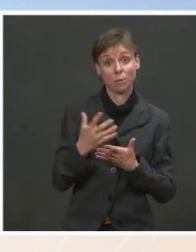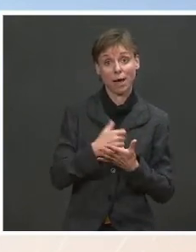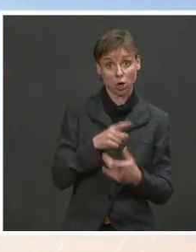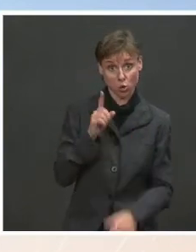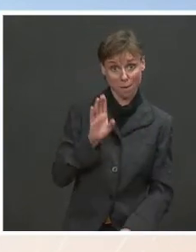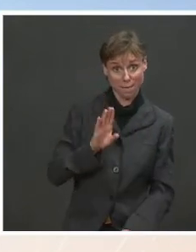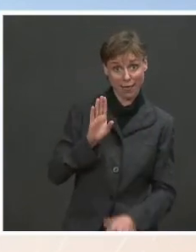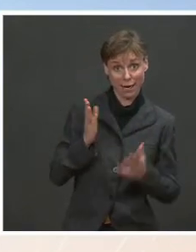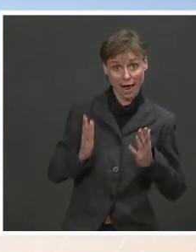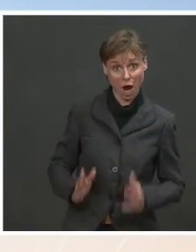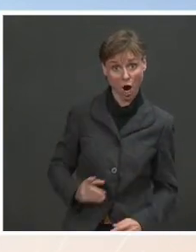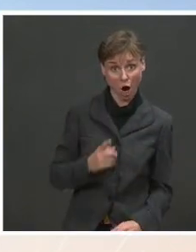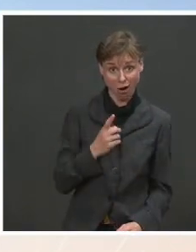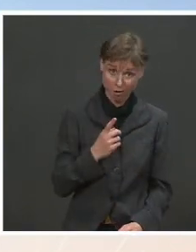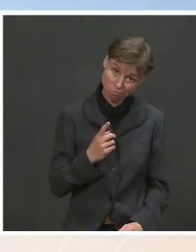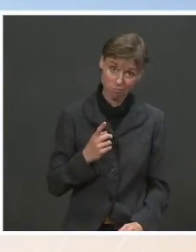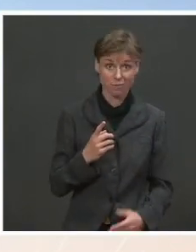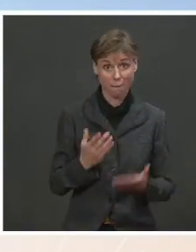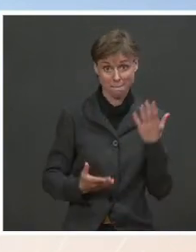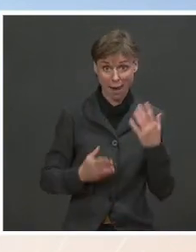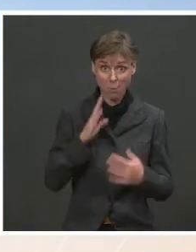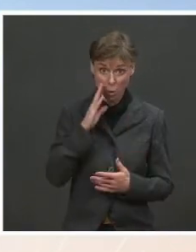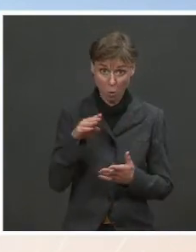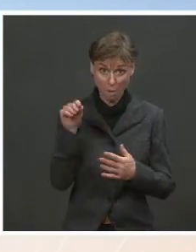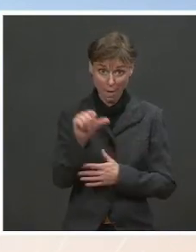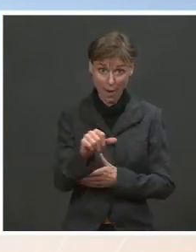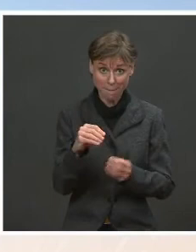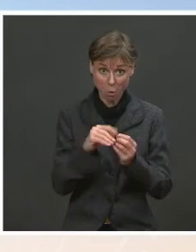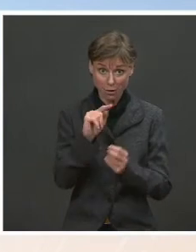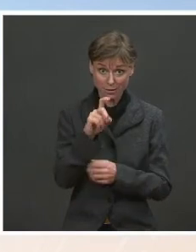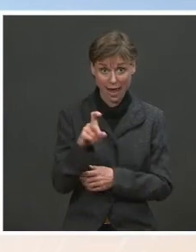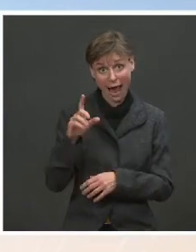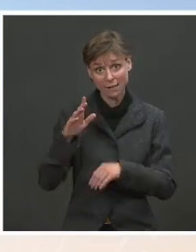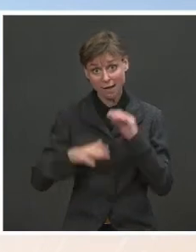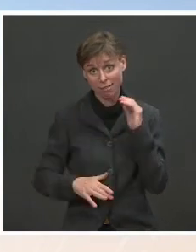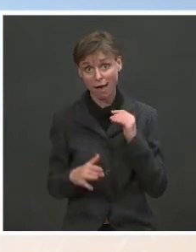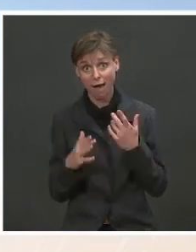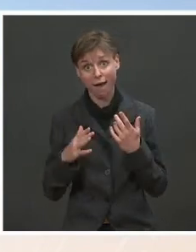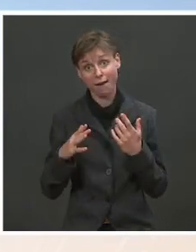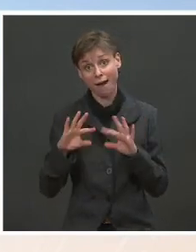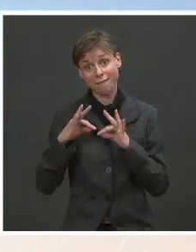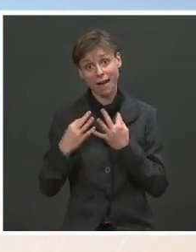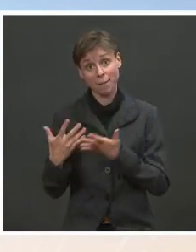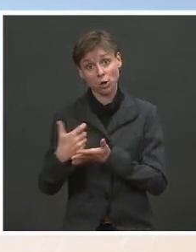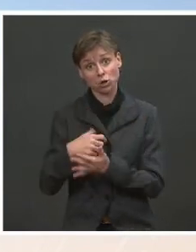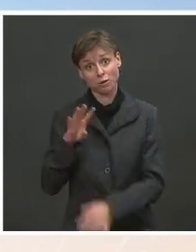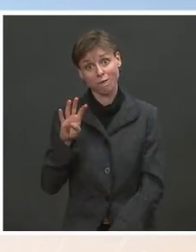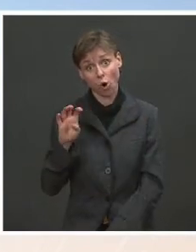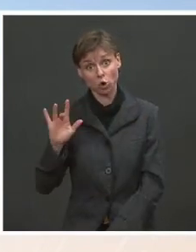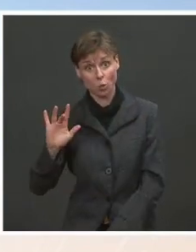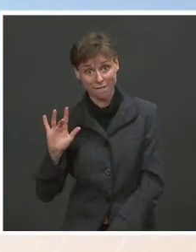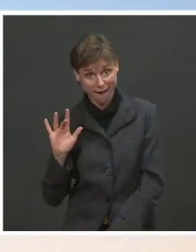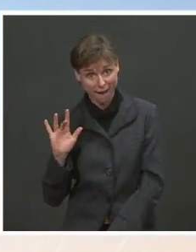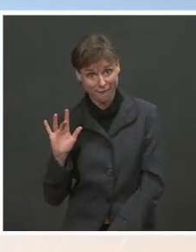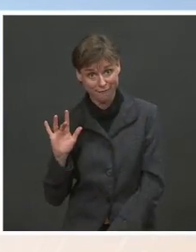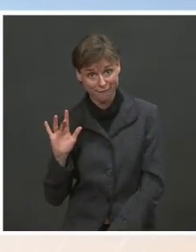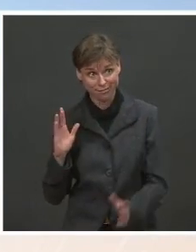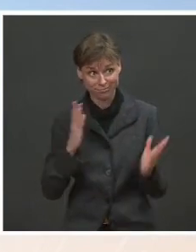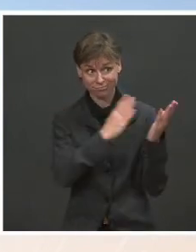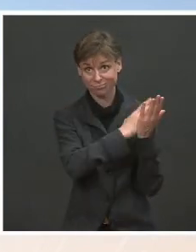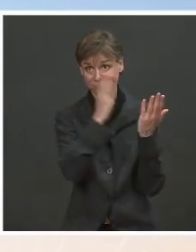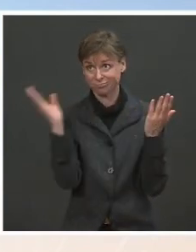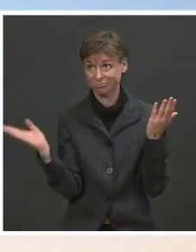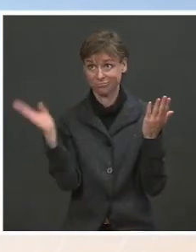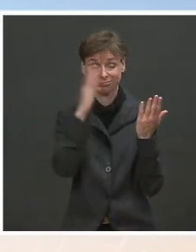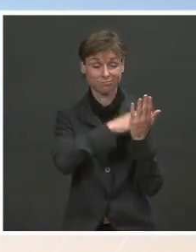Then you may pay more in taxes than someone making, family making $425. There's going to be a range in any